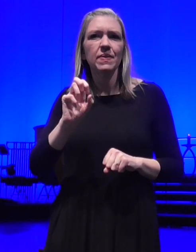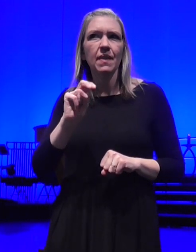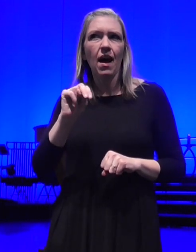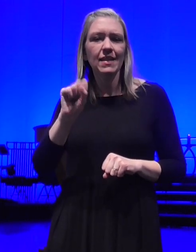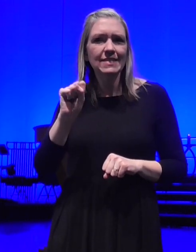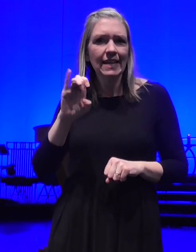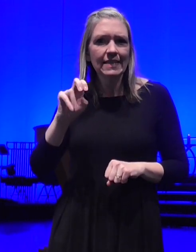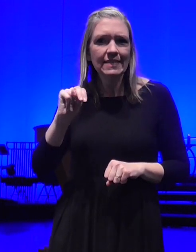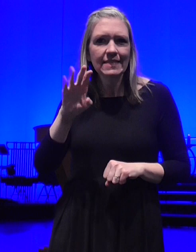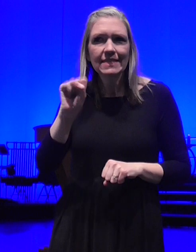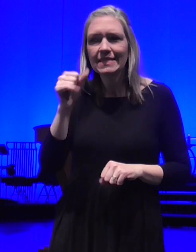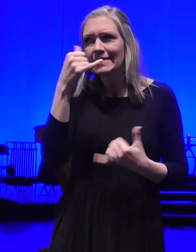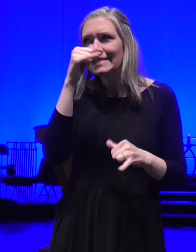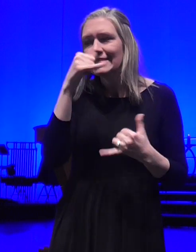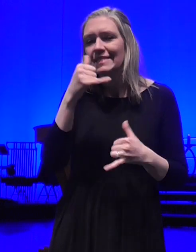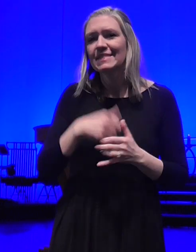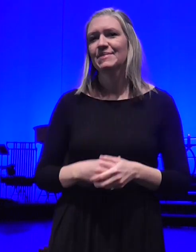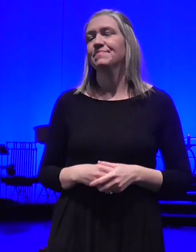Thank you.